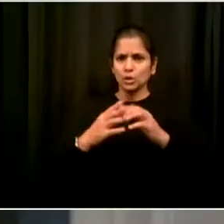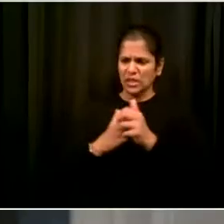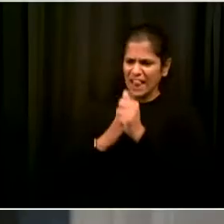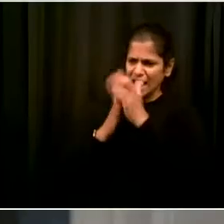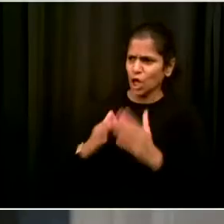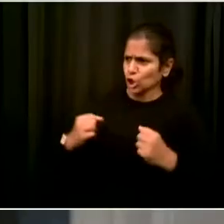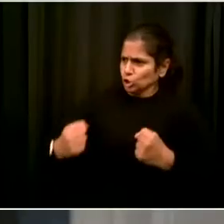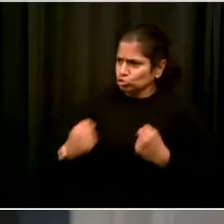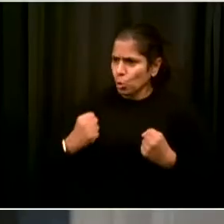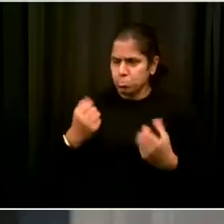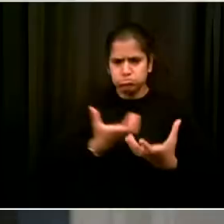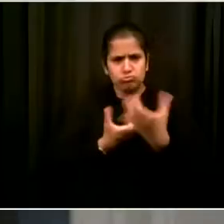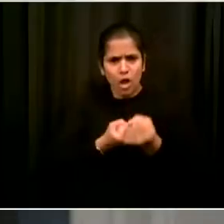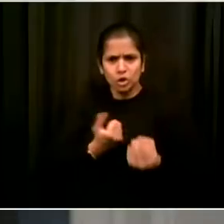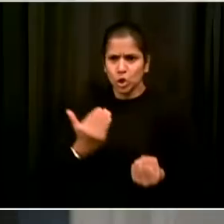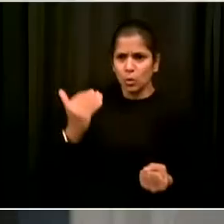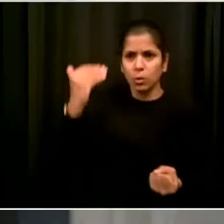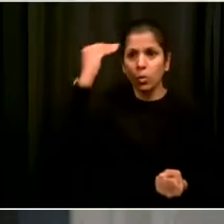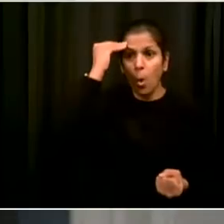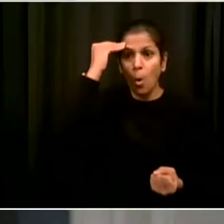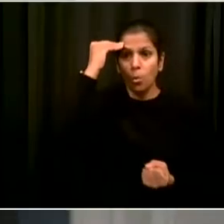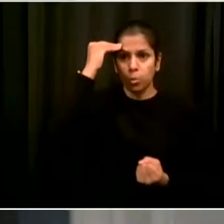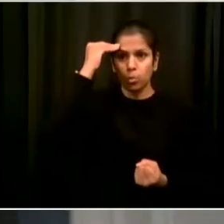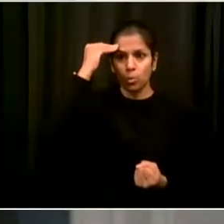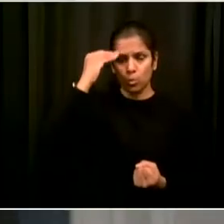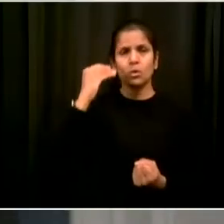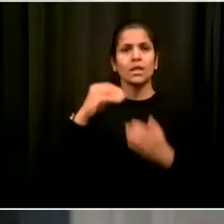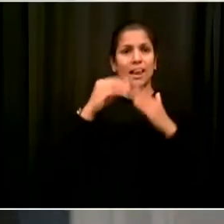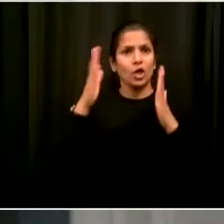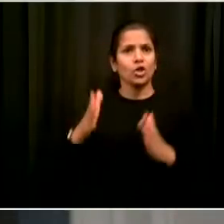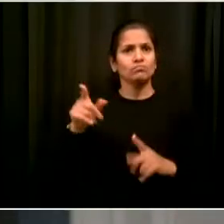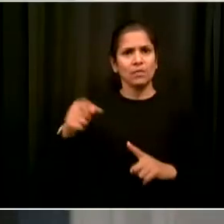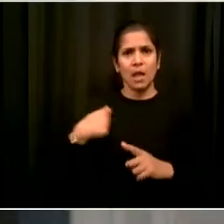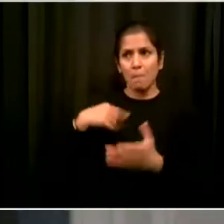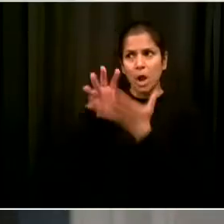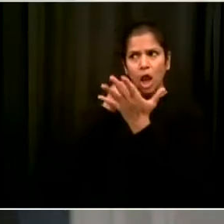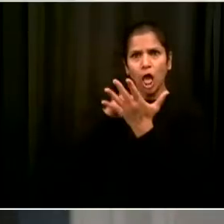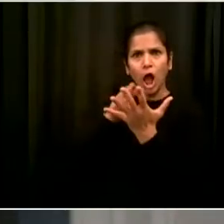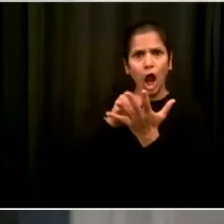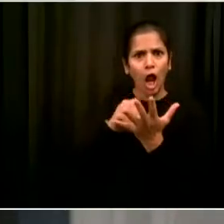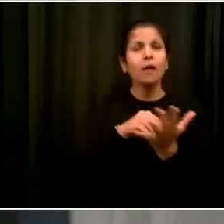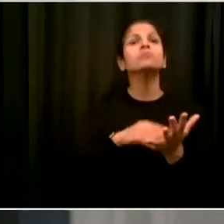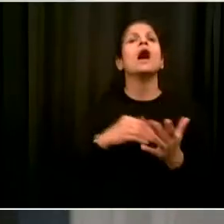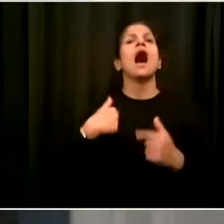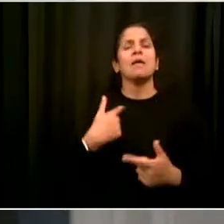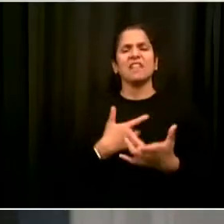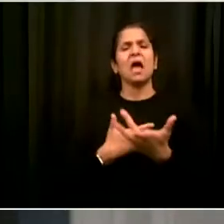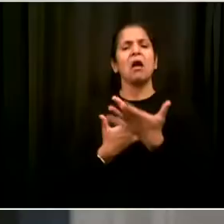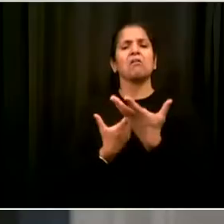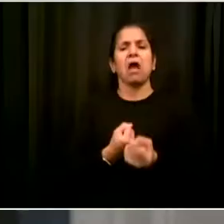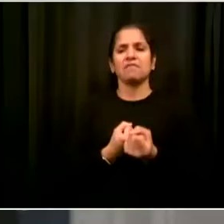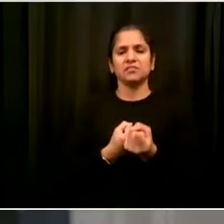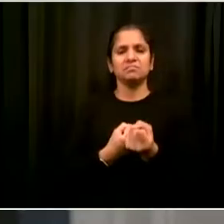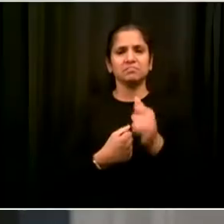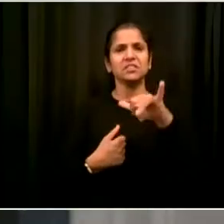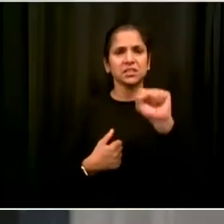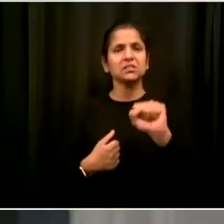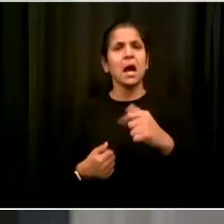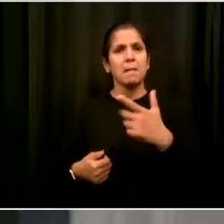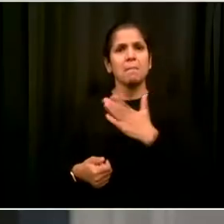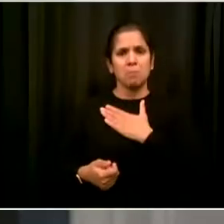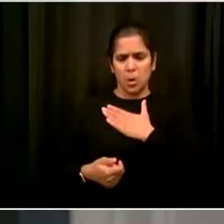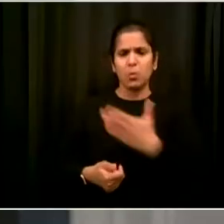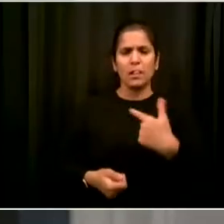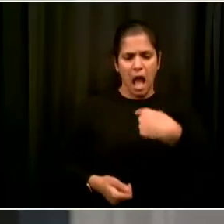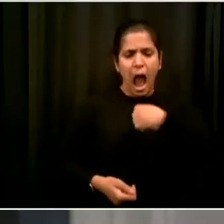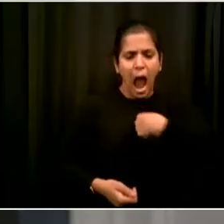place has given me the reassurance that this vaccine is safe, that I'm going to take this vaccine, and I will be out talking with community